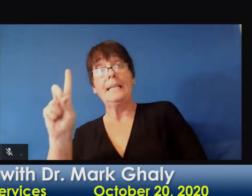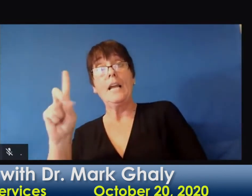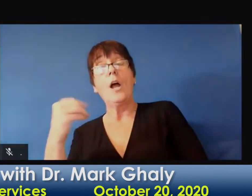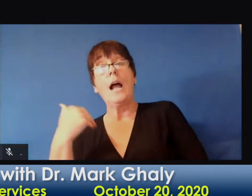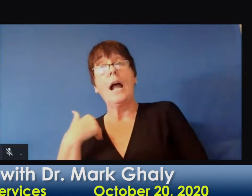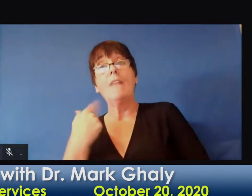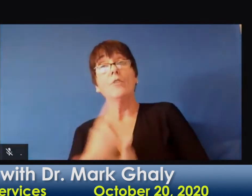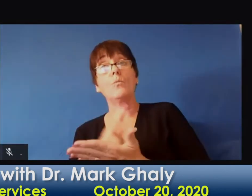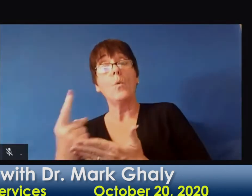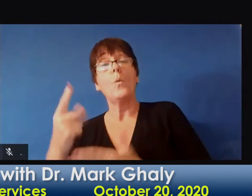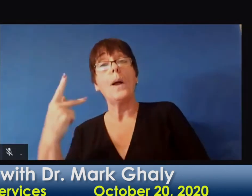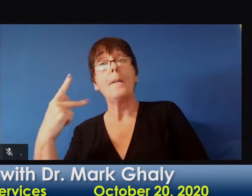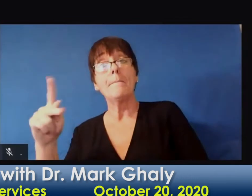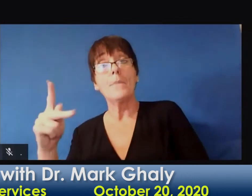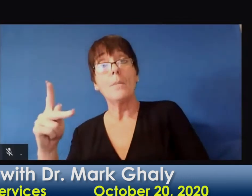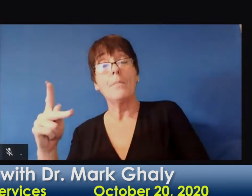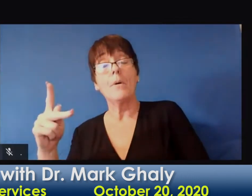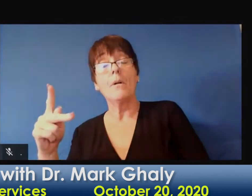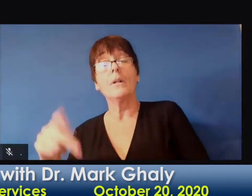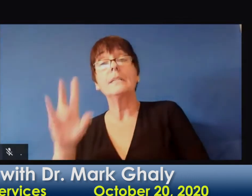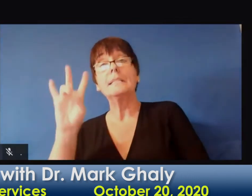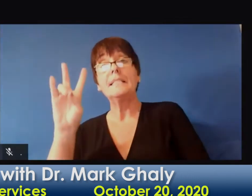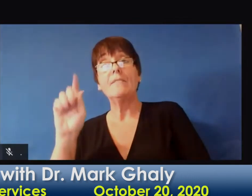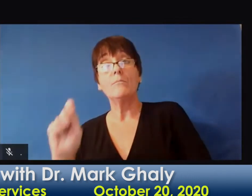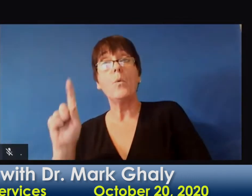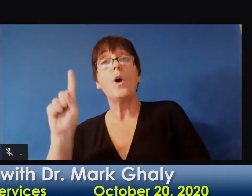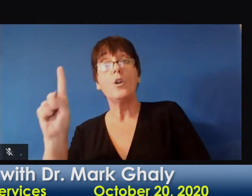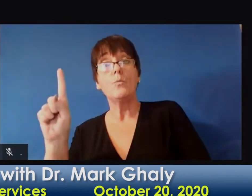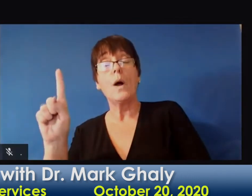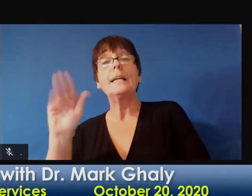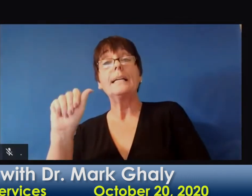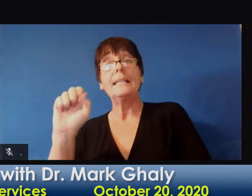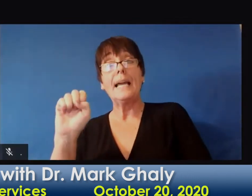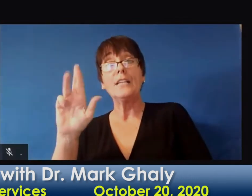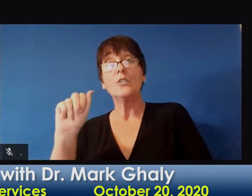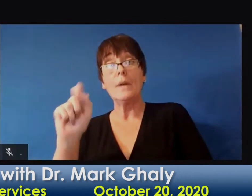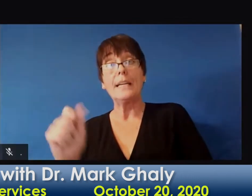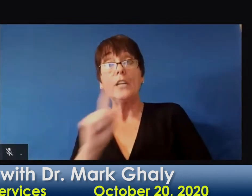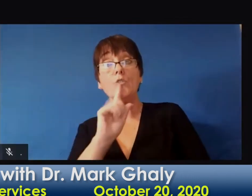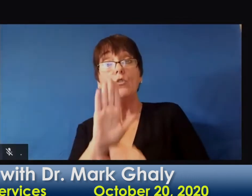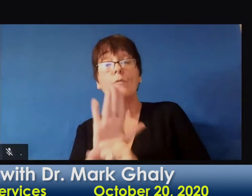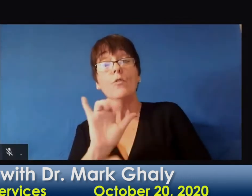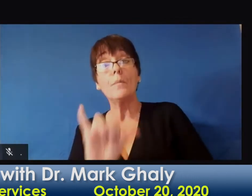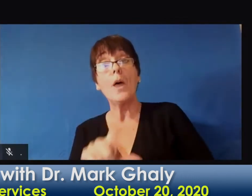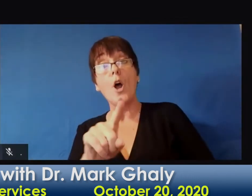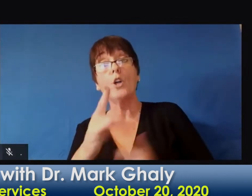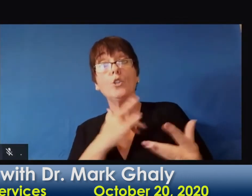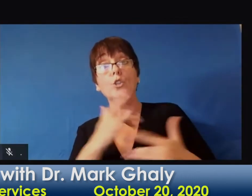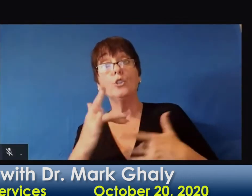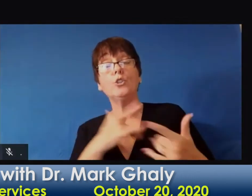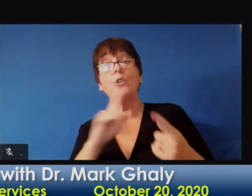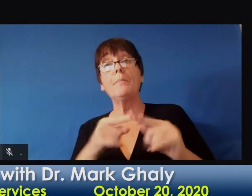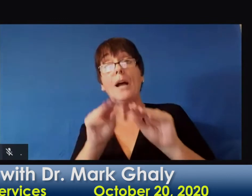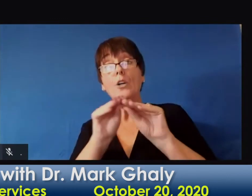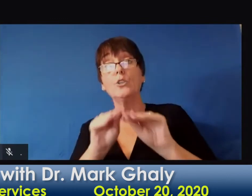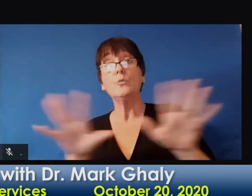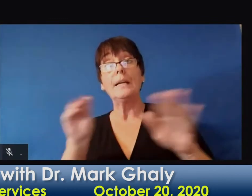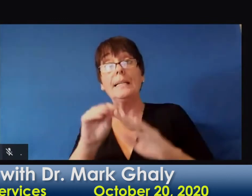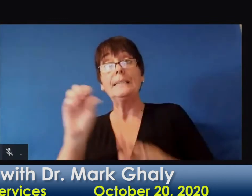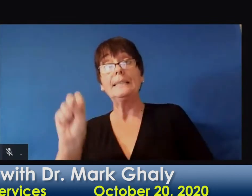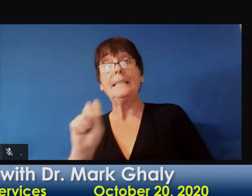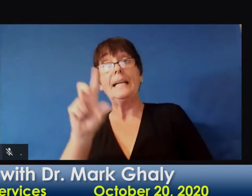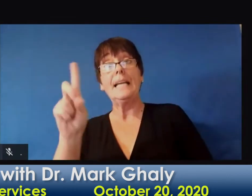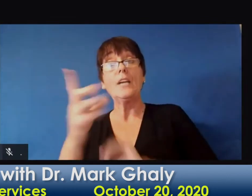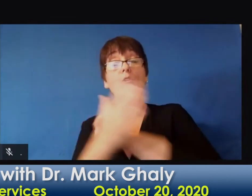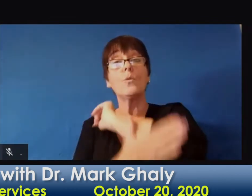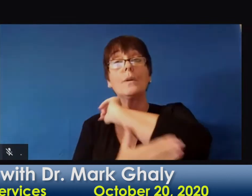week of purple tier data, a 7.1 on that adjusted case rate. Can you confirm that? And are you concerned at all about transmission in San Diego County?